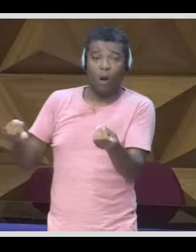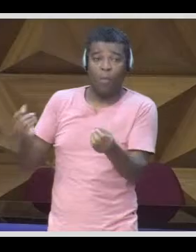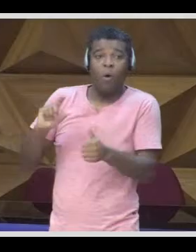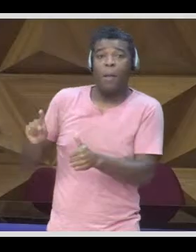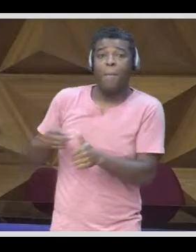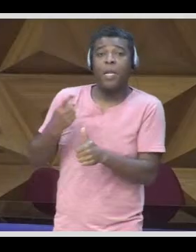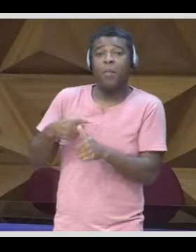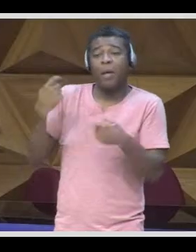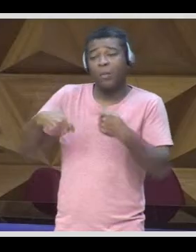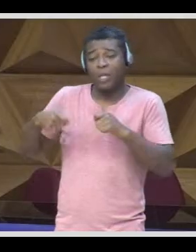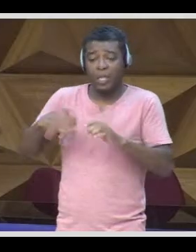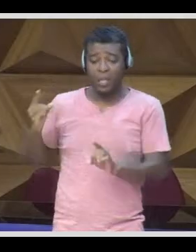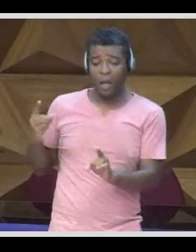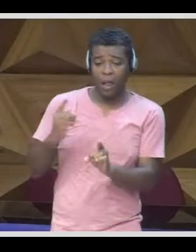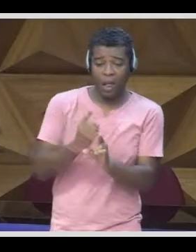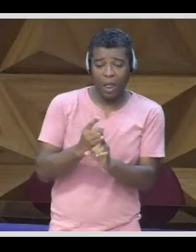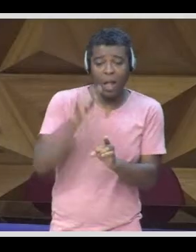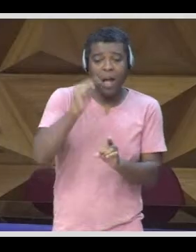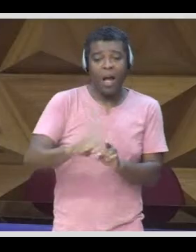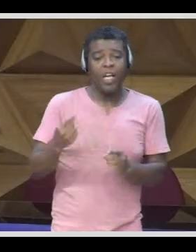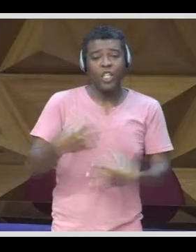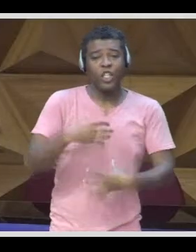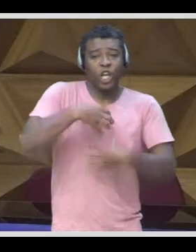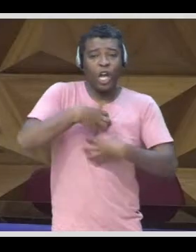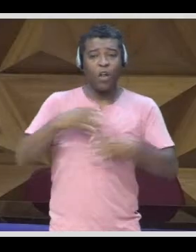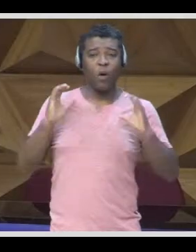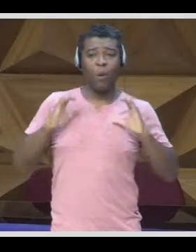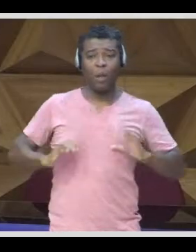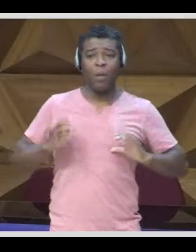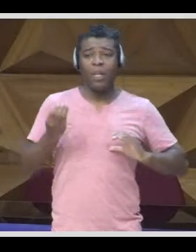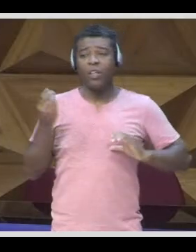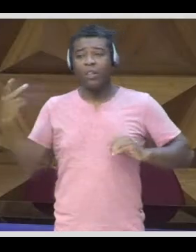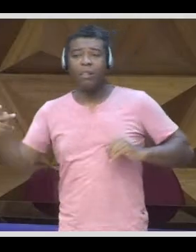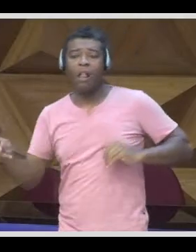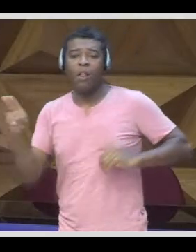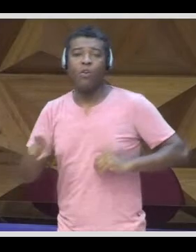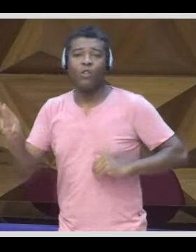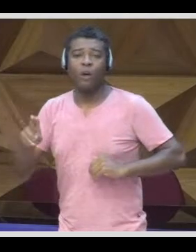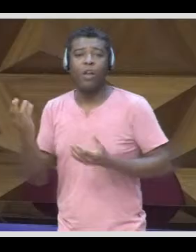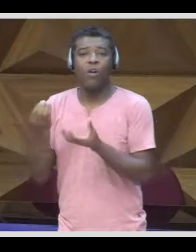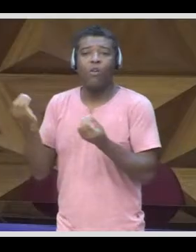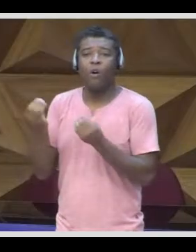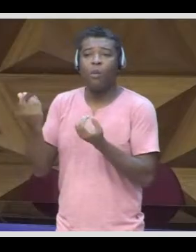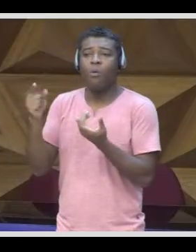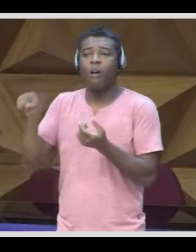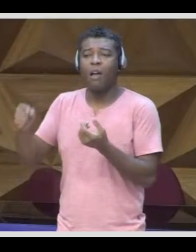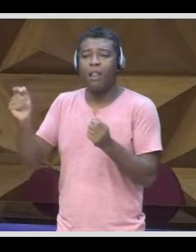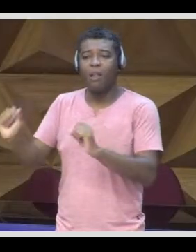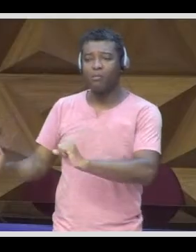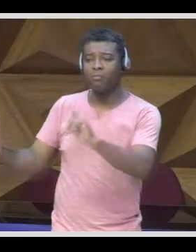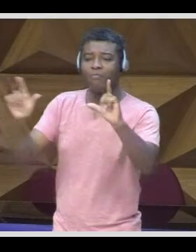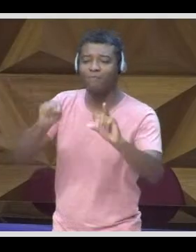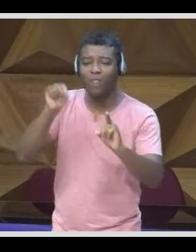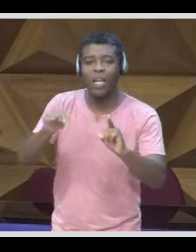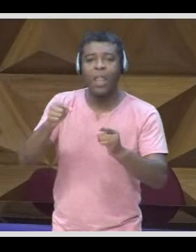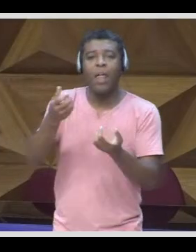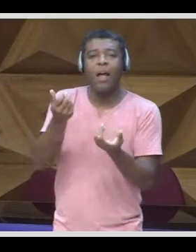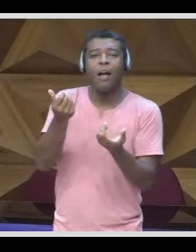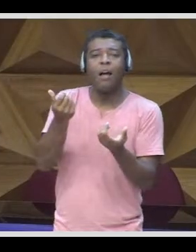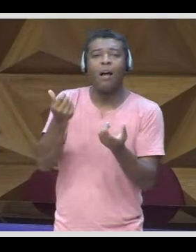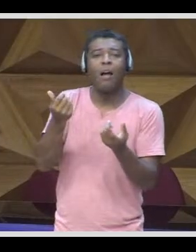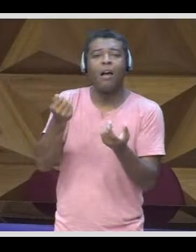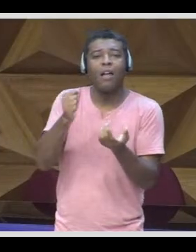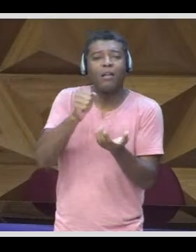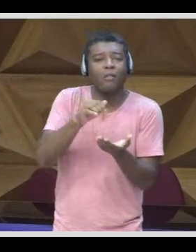how the users consume information and produce information, both ends of the information spread process. So